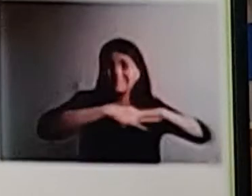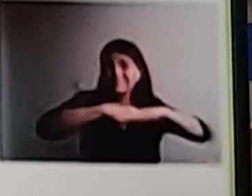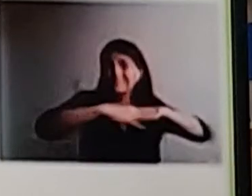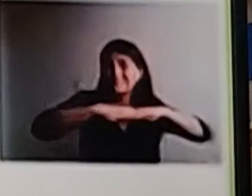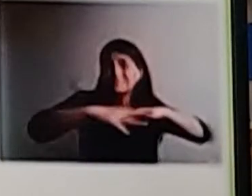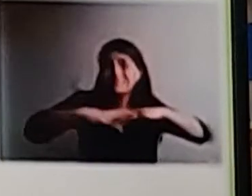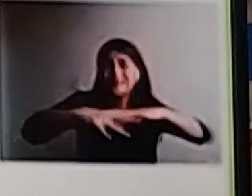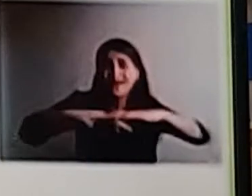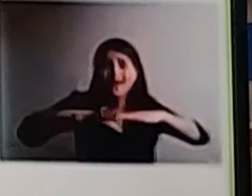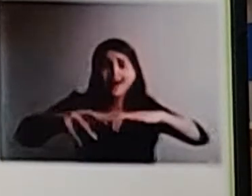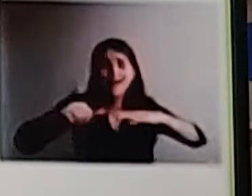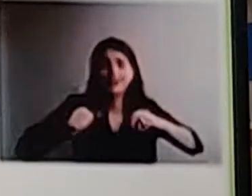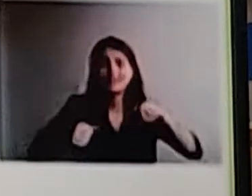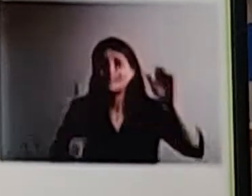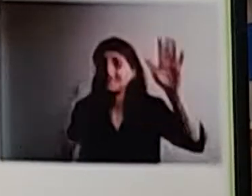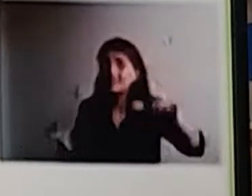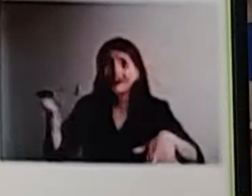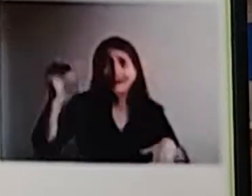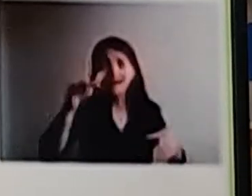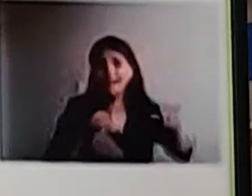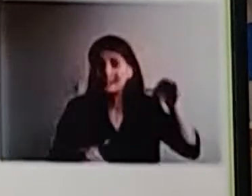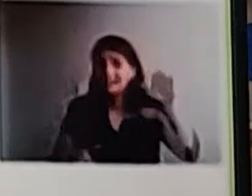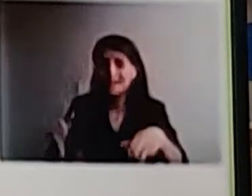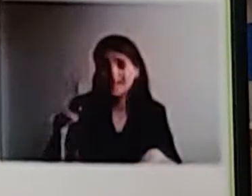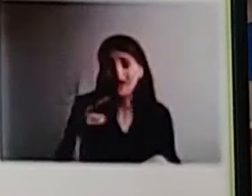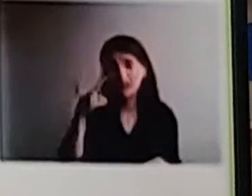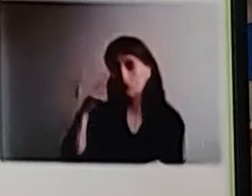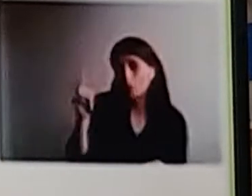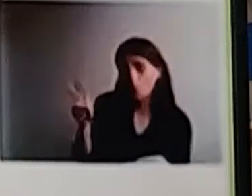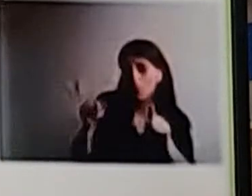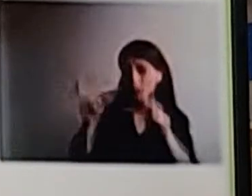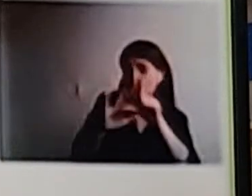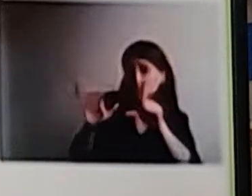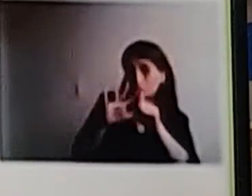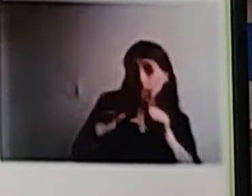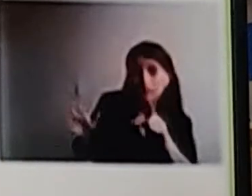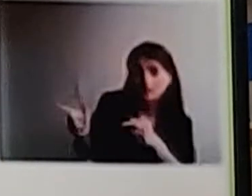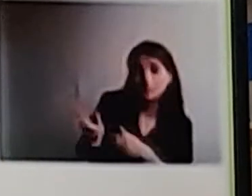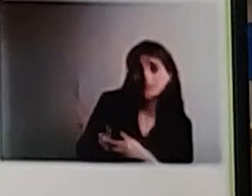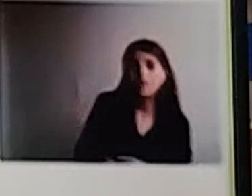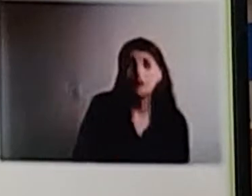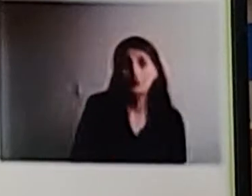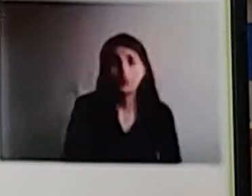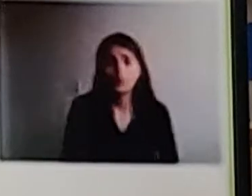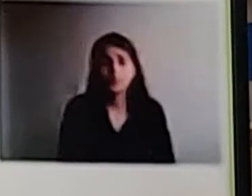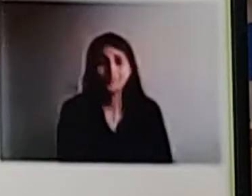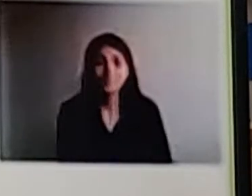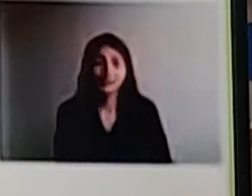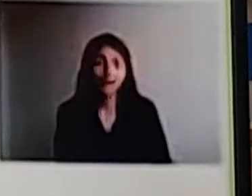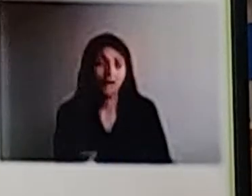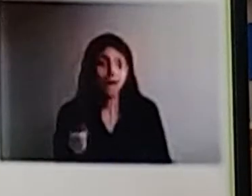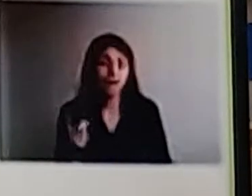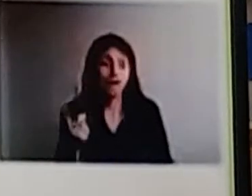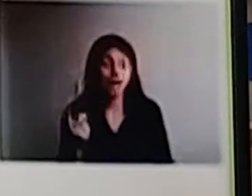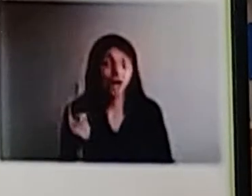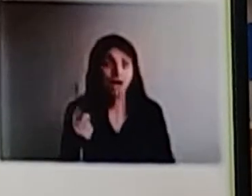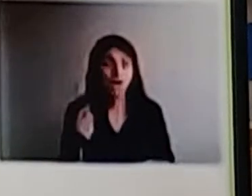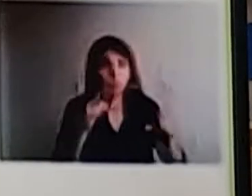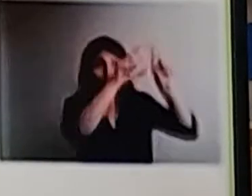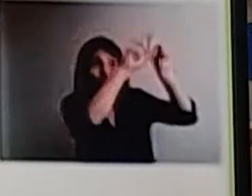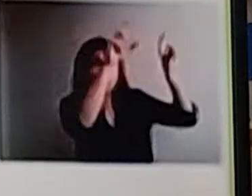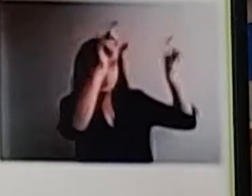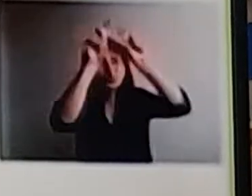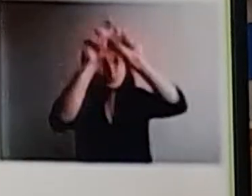beach, they need a special, should be parking for disabled outside, and should have a special